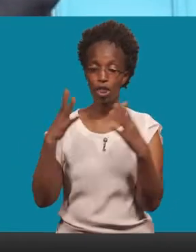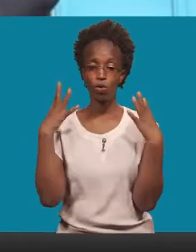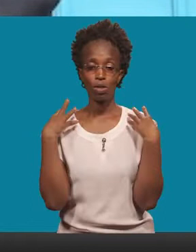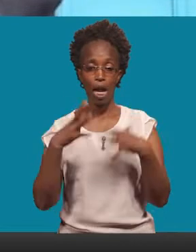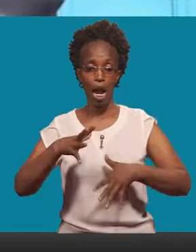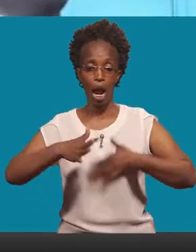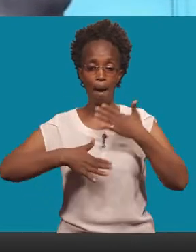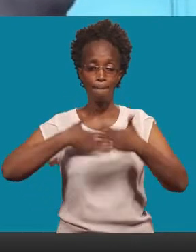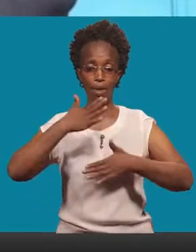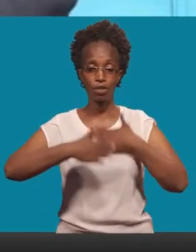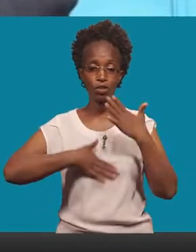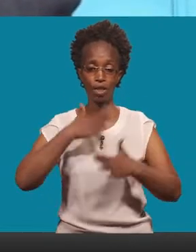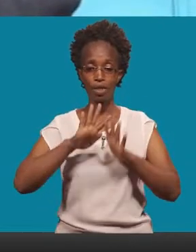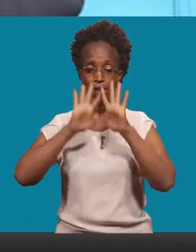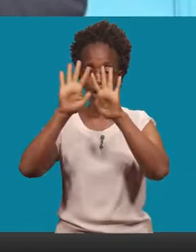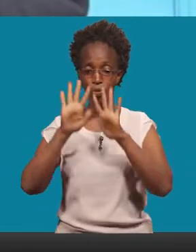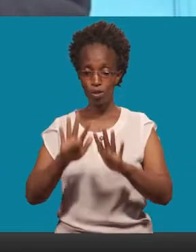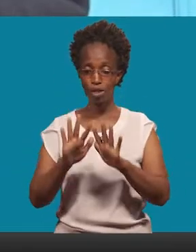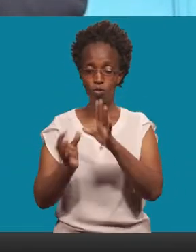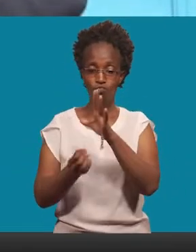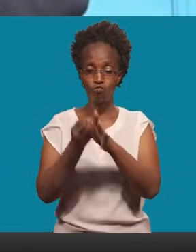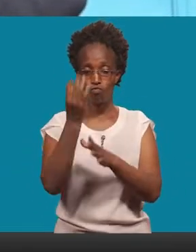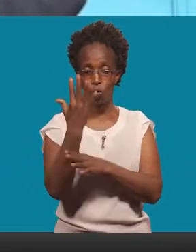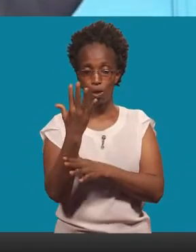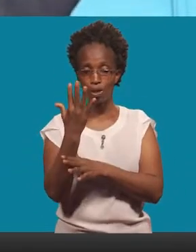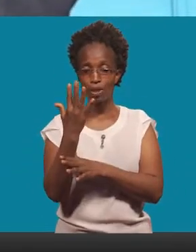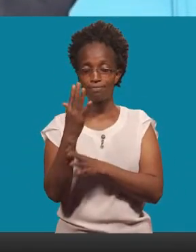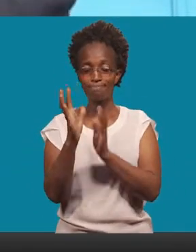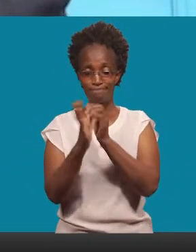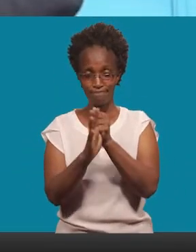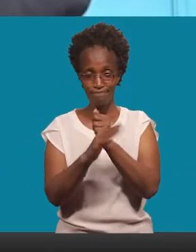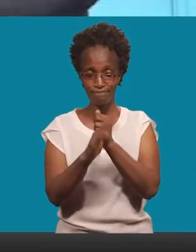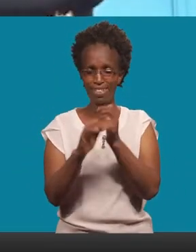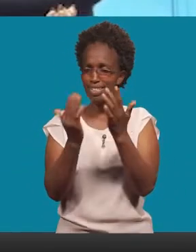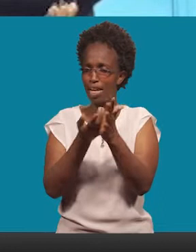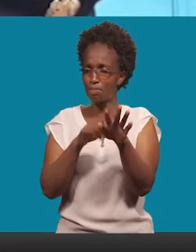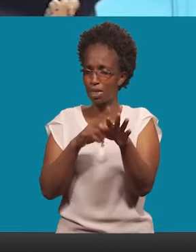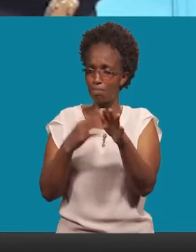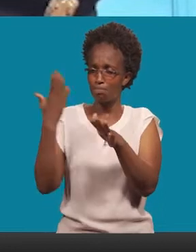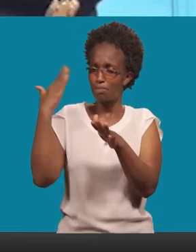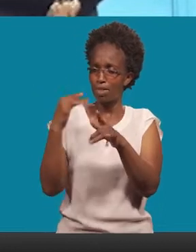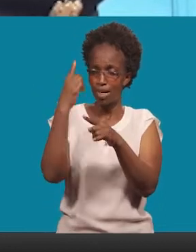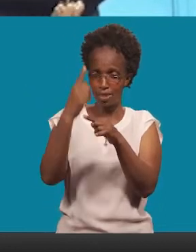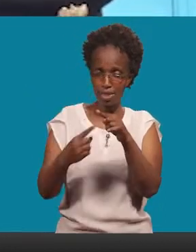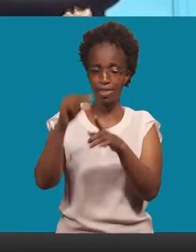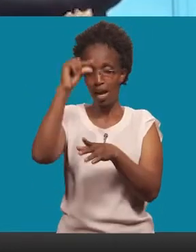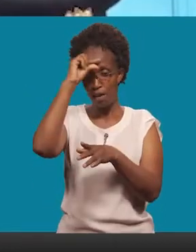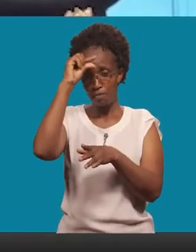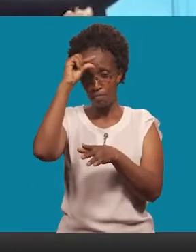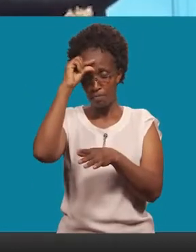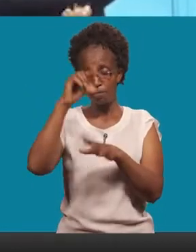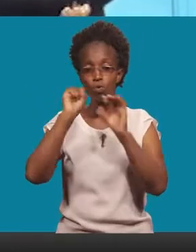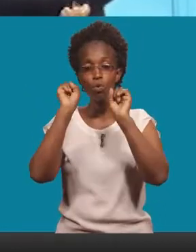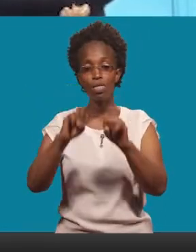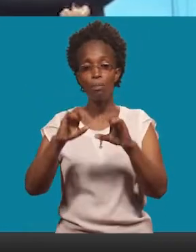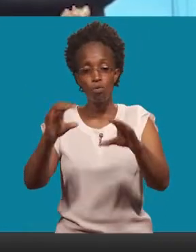appreciate the importance of engaging in the growing of fish. About some time last year, the government was able to